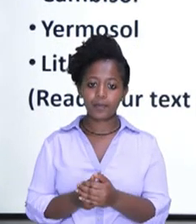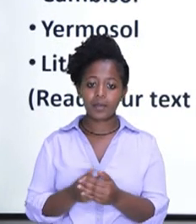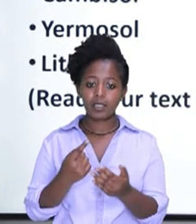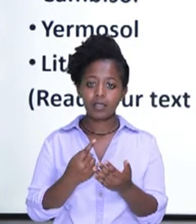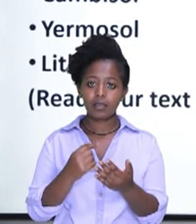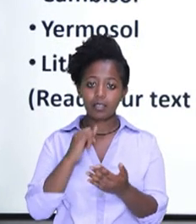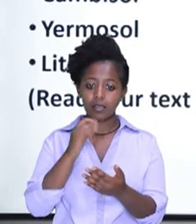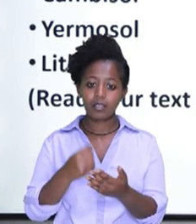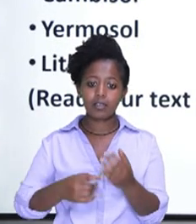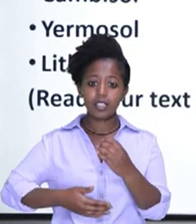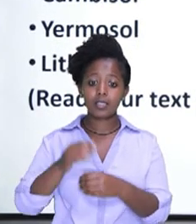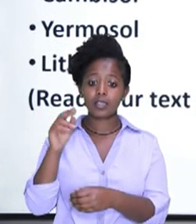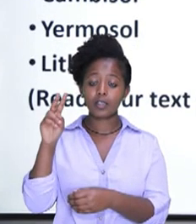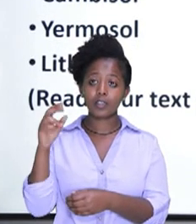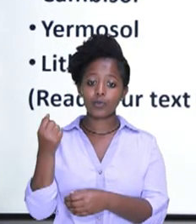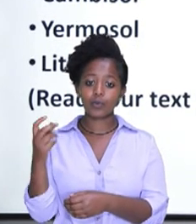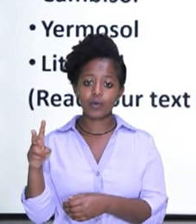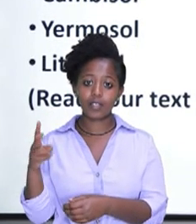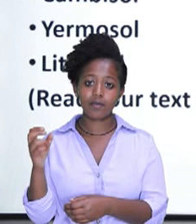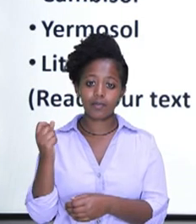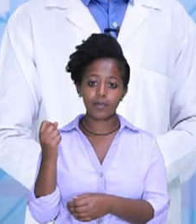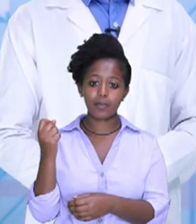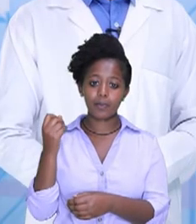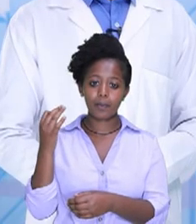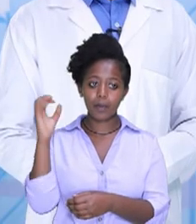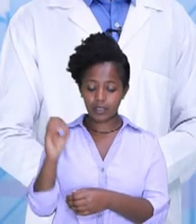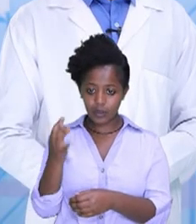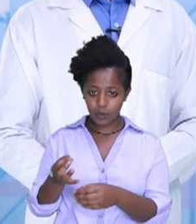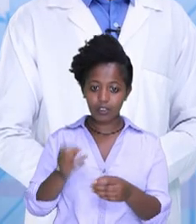It covers 12% of the total areas of the country.